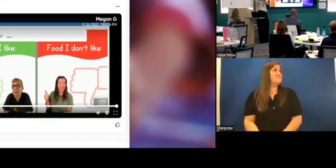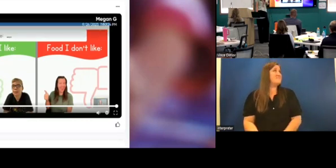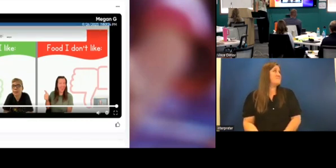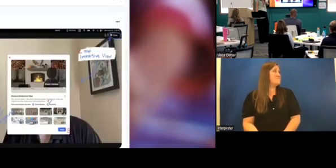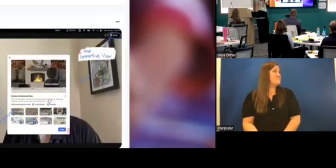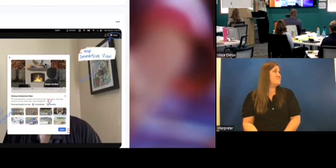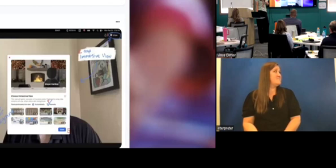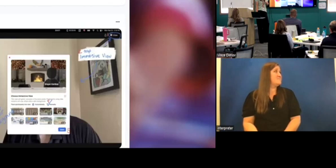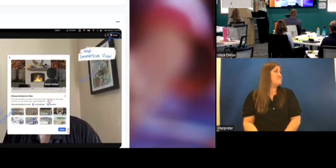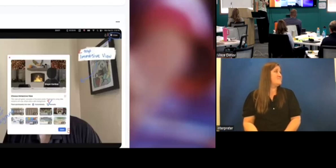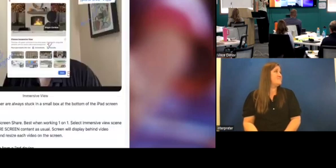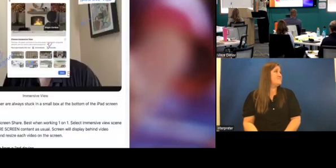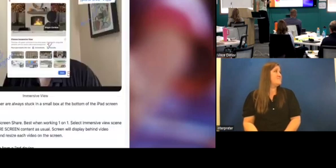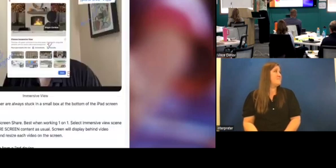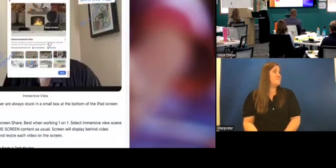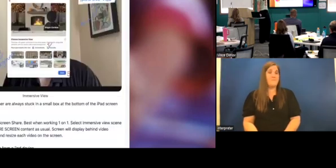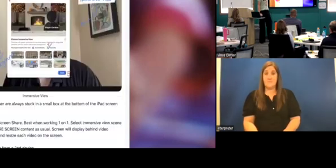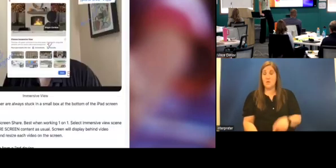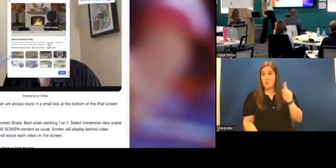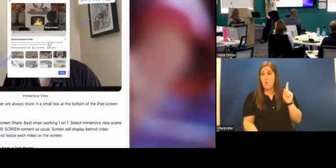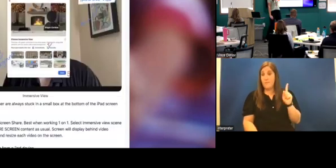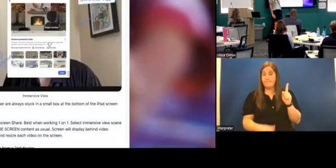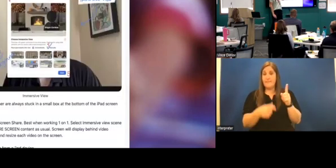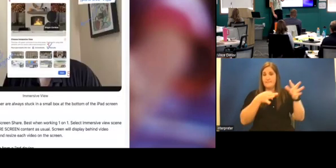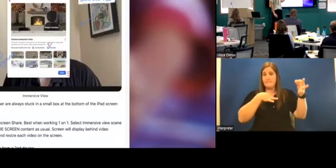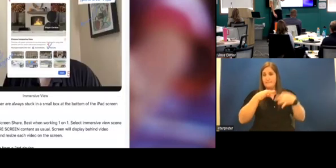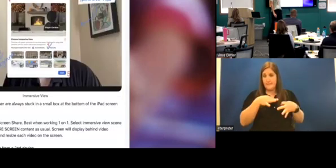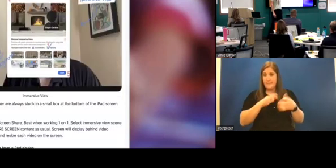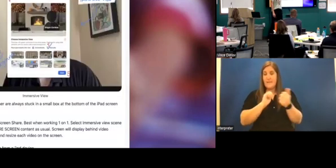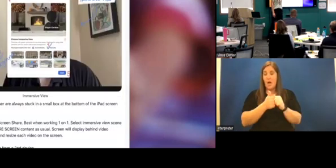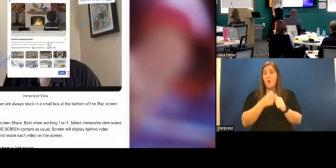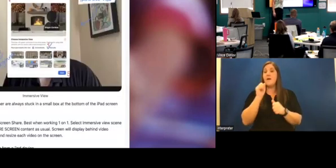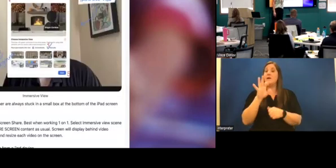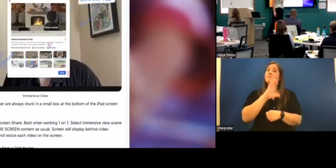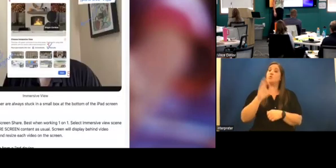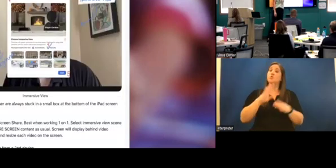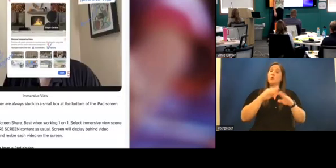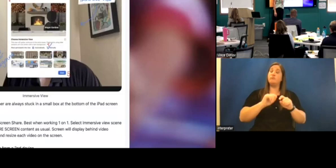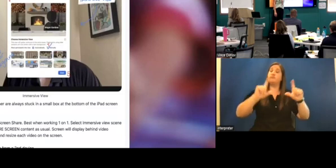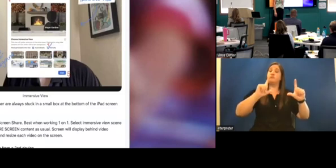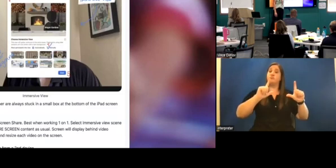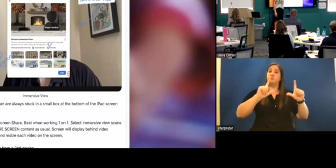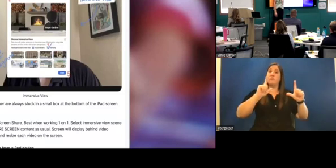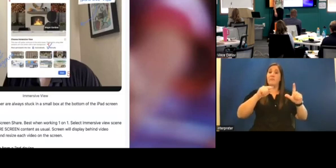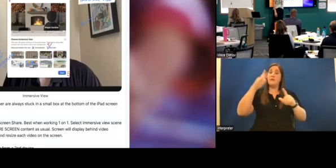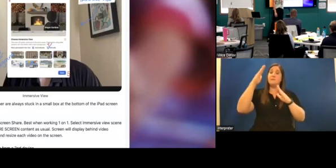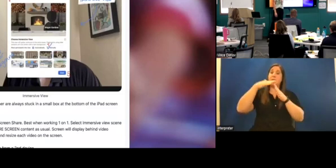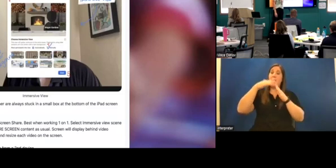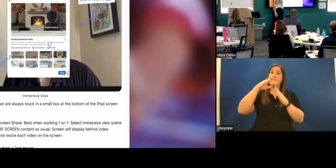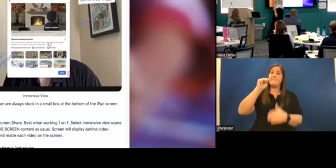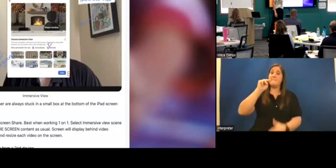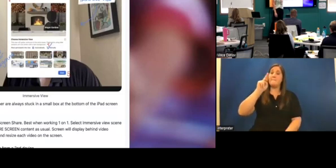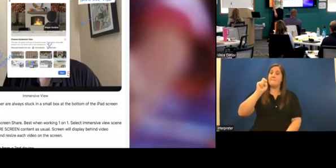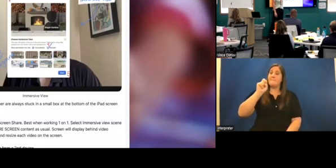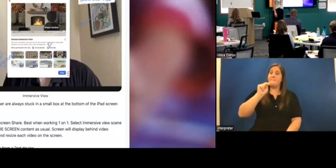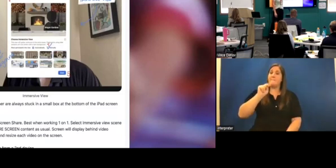Yeah, so this is how you do it. When you have your Zoom open, click on this top little menu thing, and